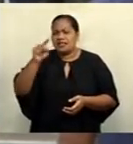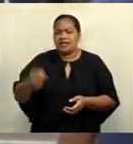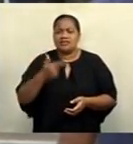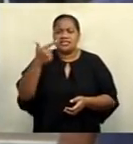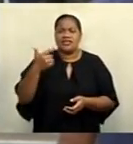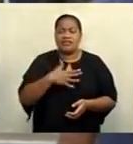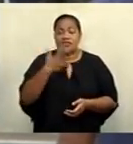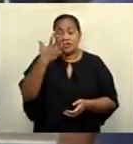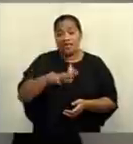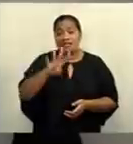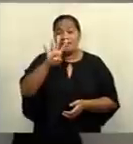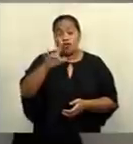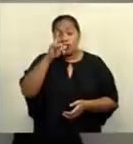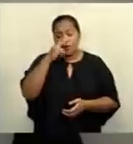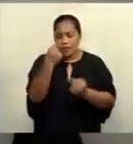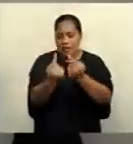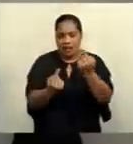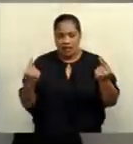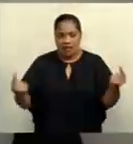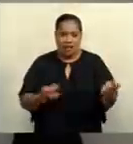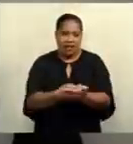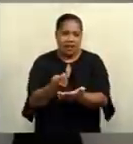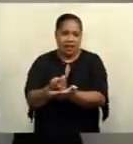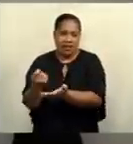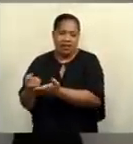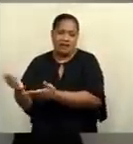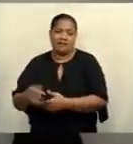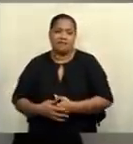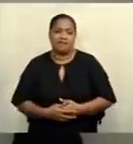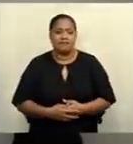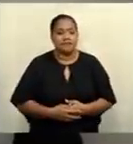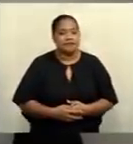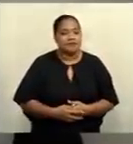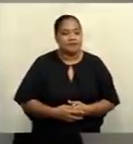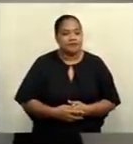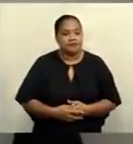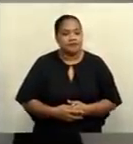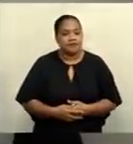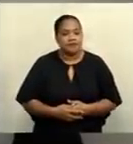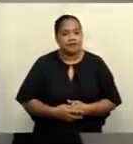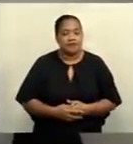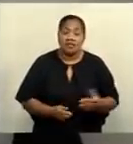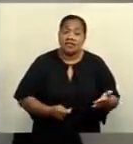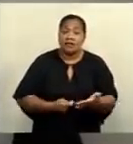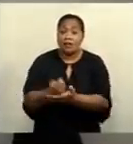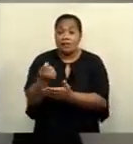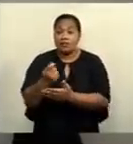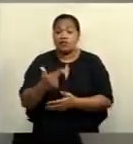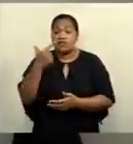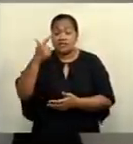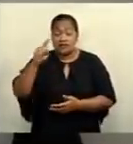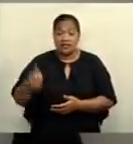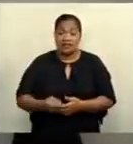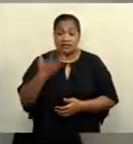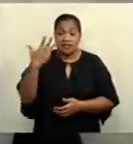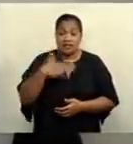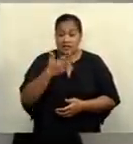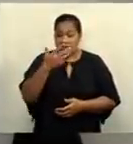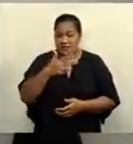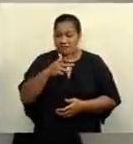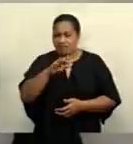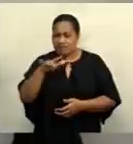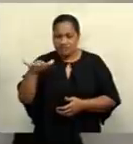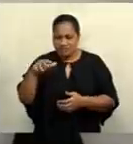9,794 individuals. This includes payments to 7,938 individuals who had provided